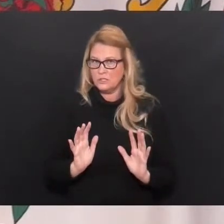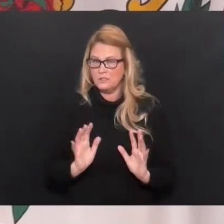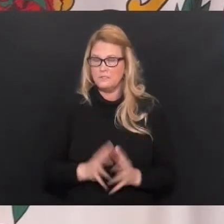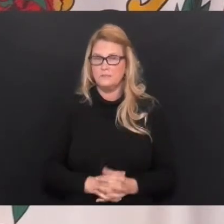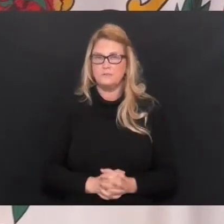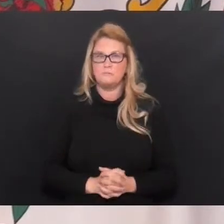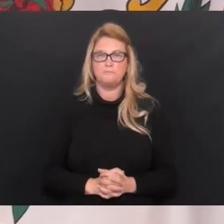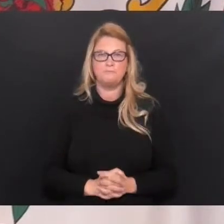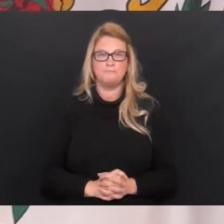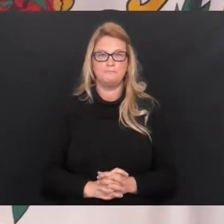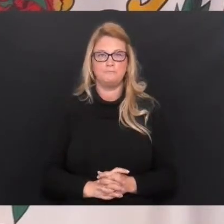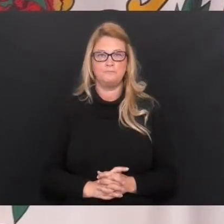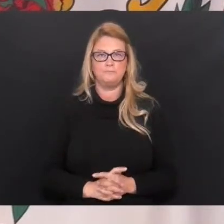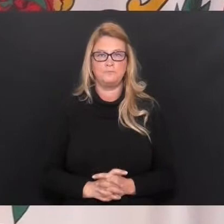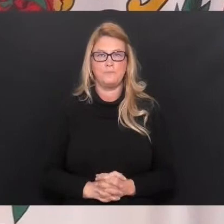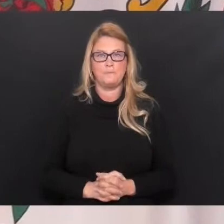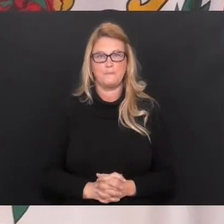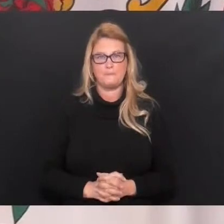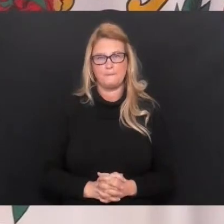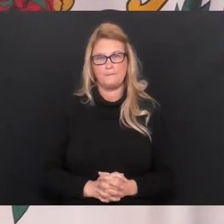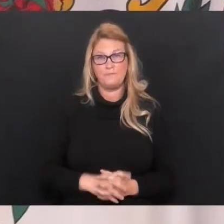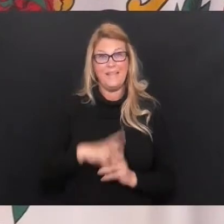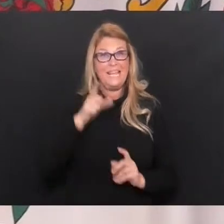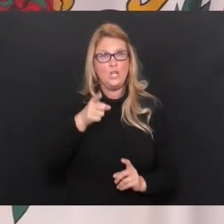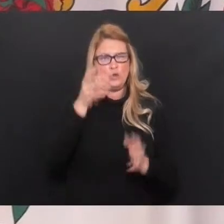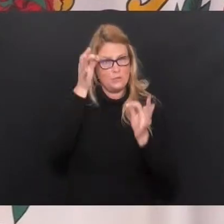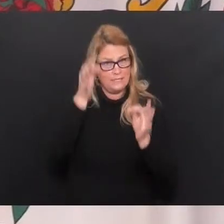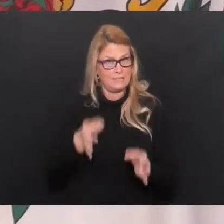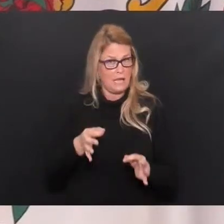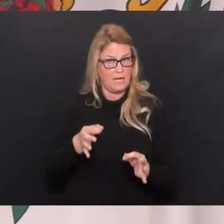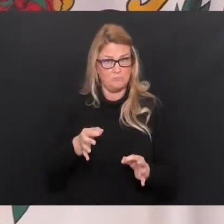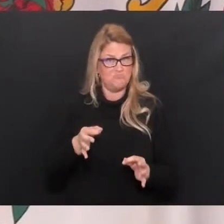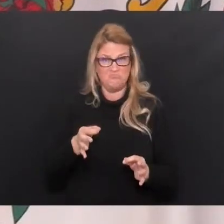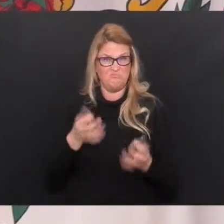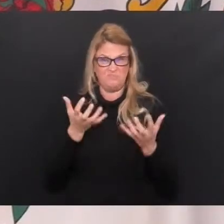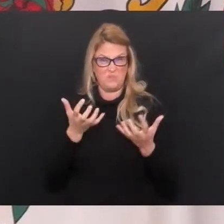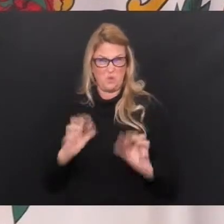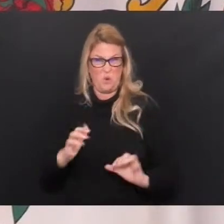performed. If you choose not,